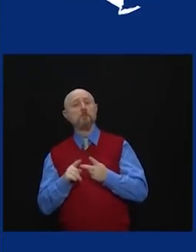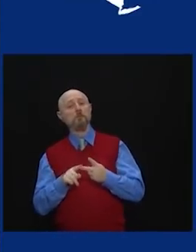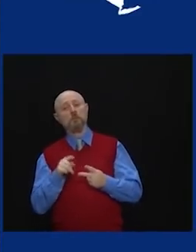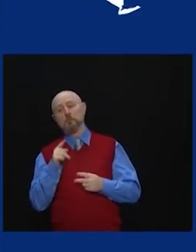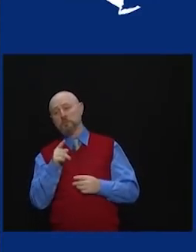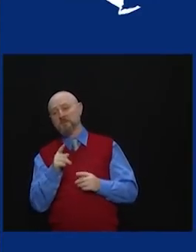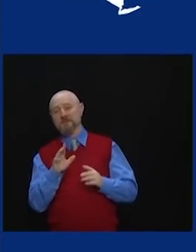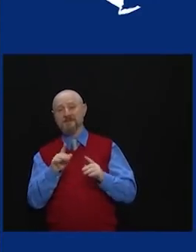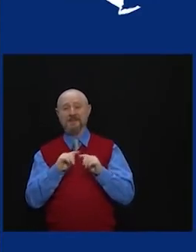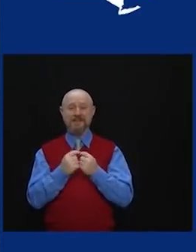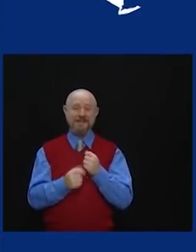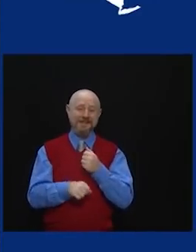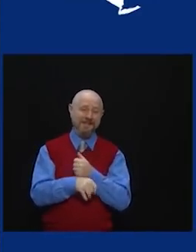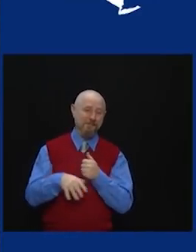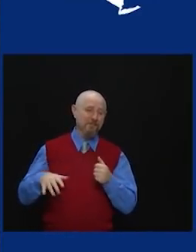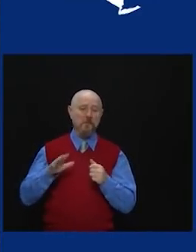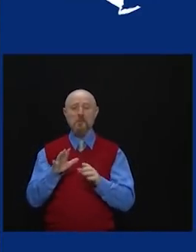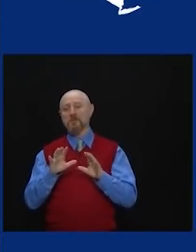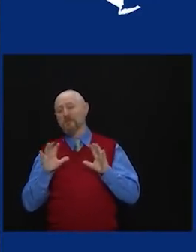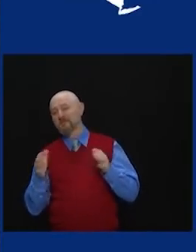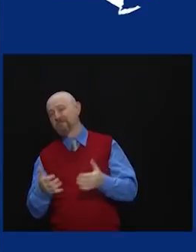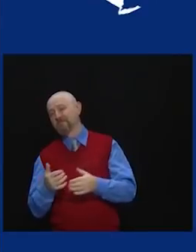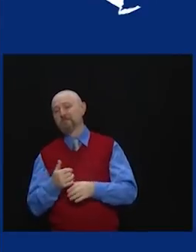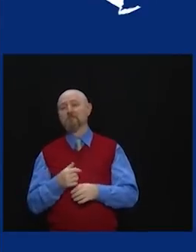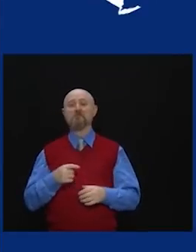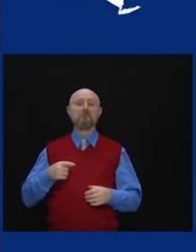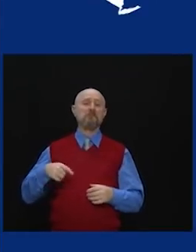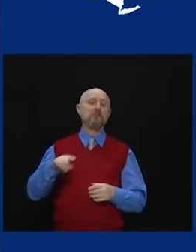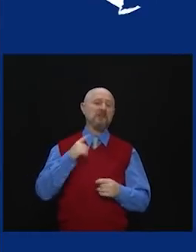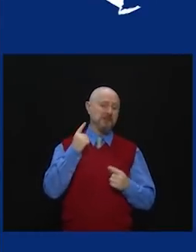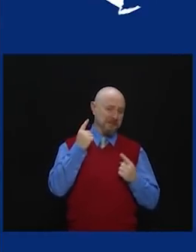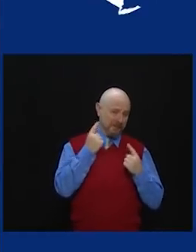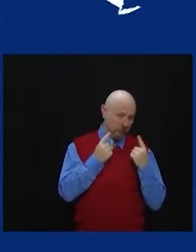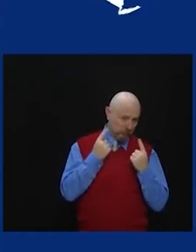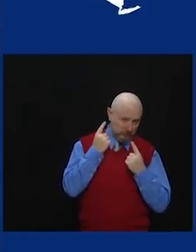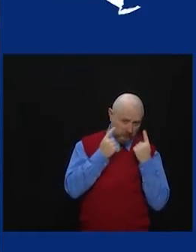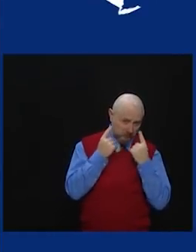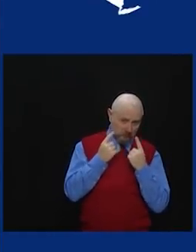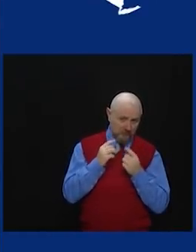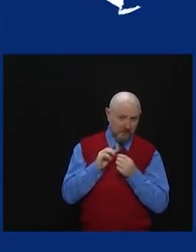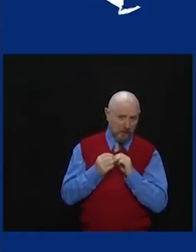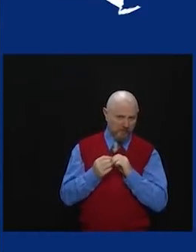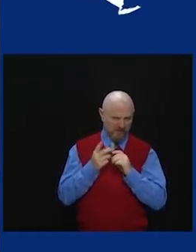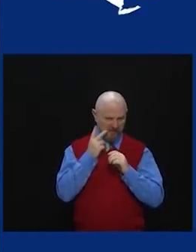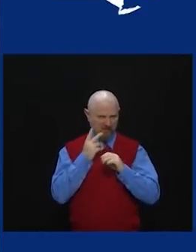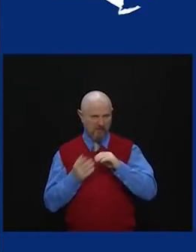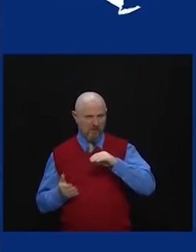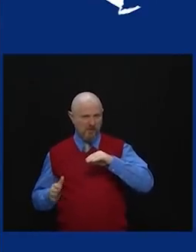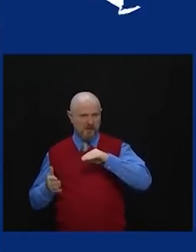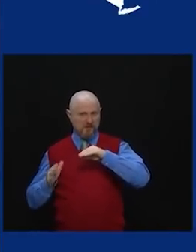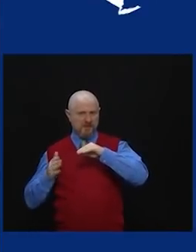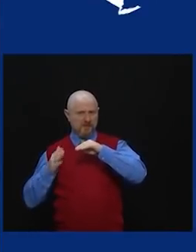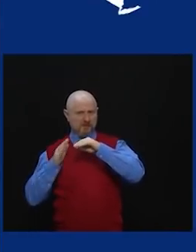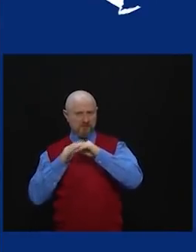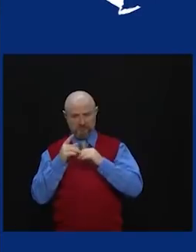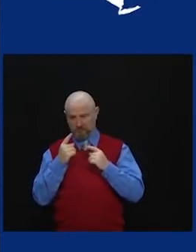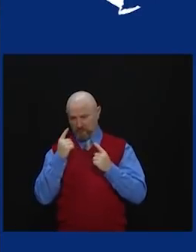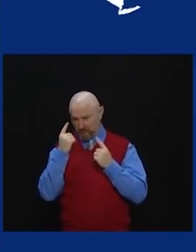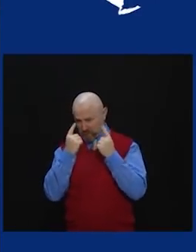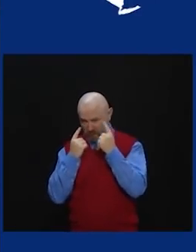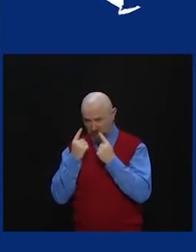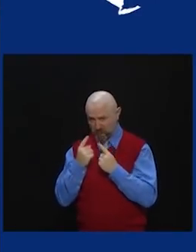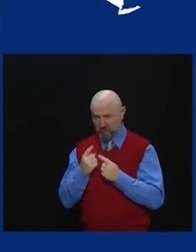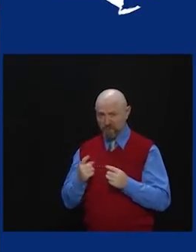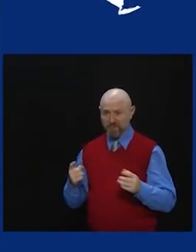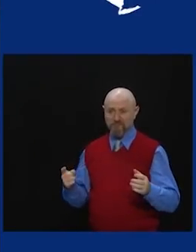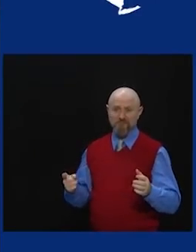these very quickly increasing cases, are thinking about any new mandates, whether or not that's something like Eric